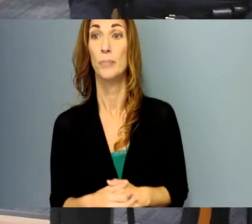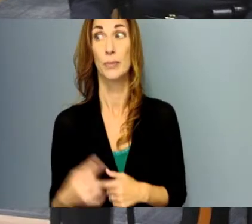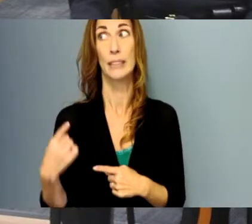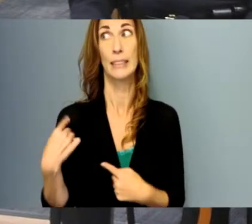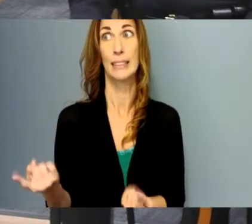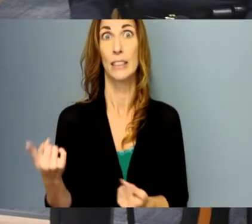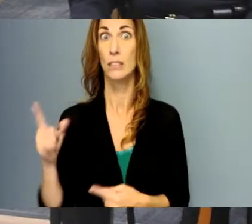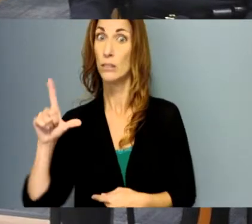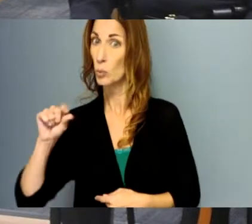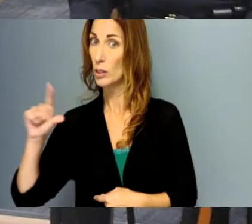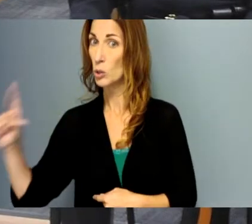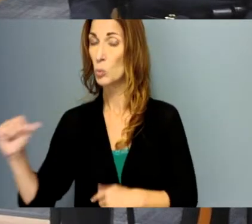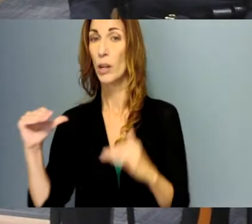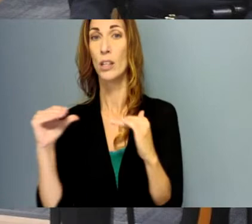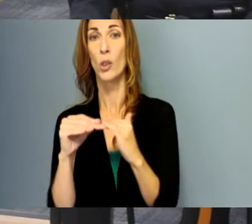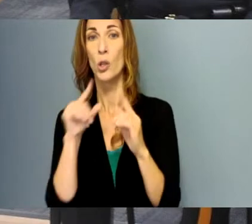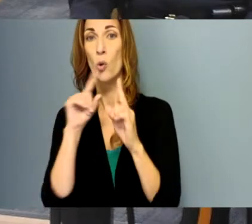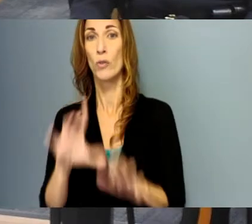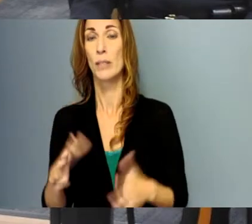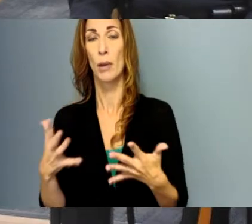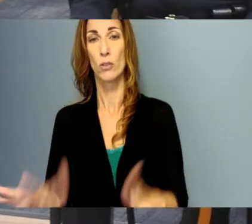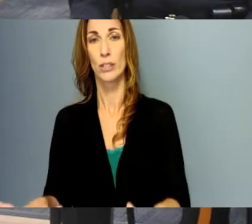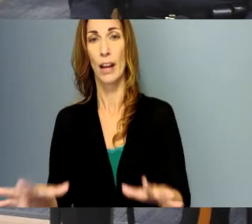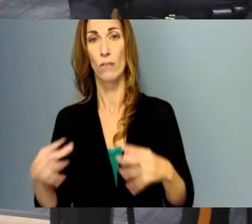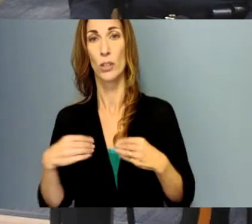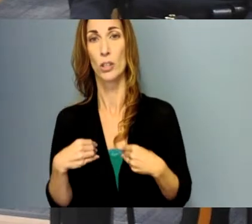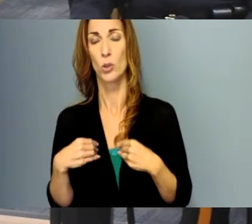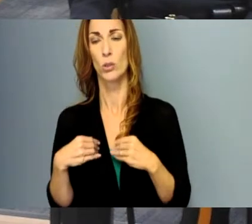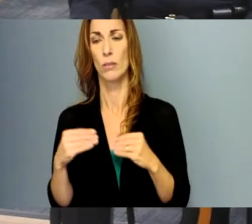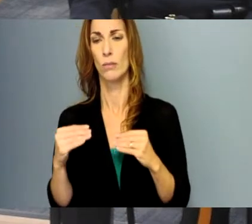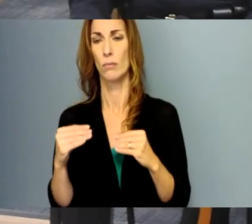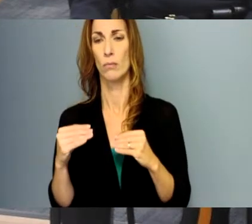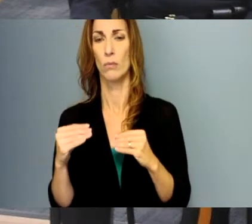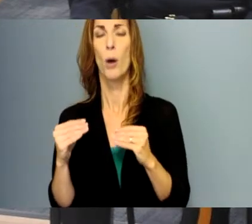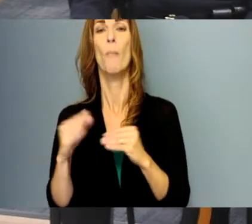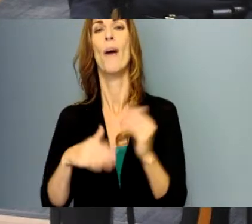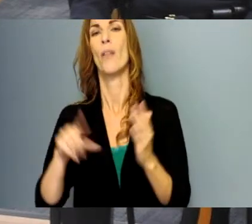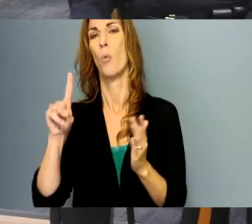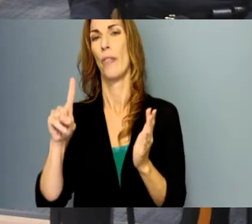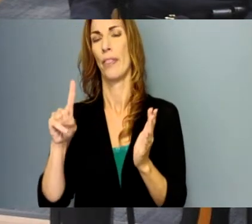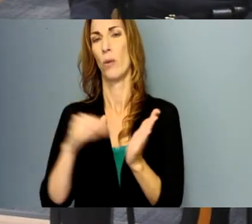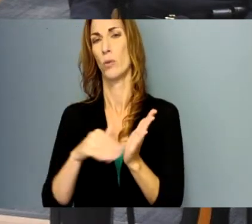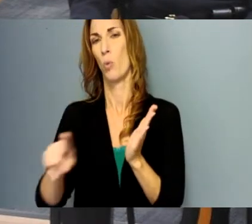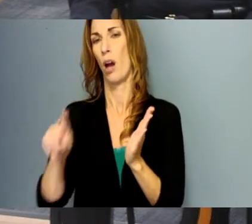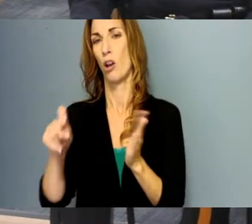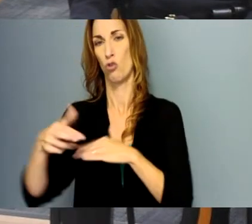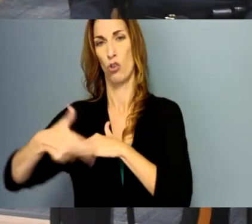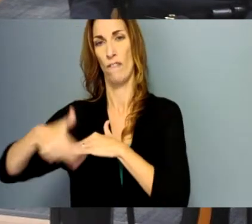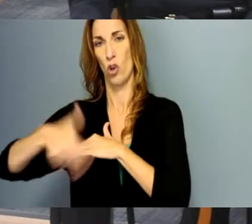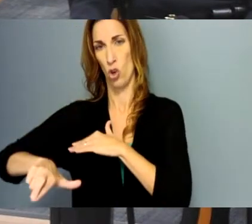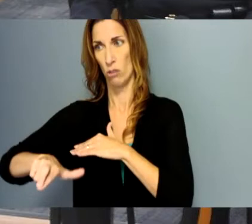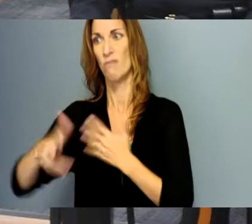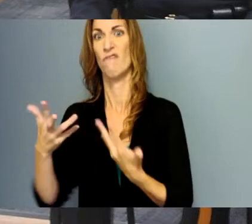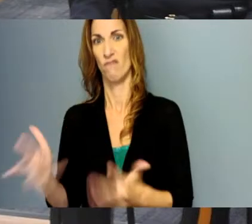2020, the co-responders have received over 1,100 referrals. The county is incredibly proud and lucky to